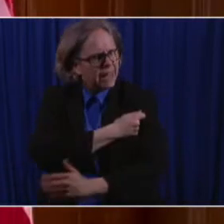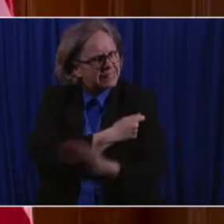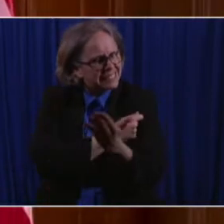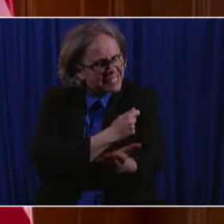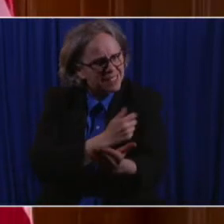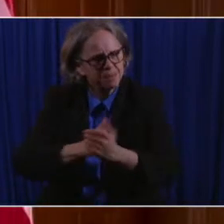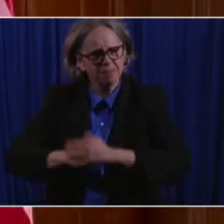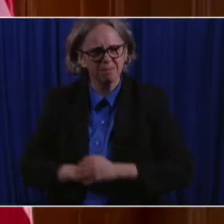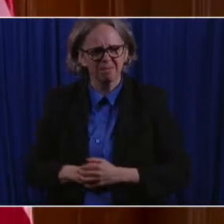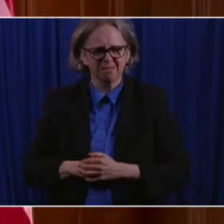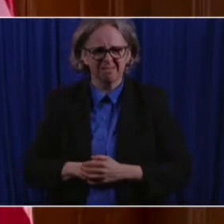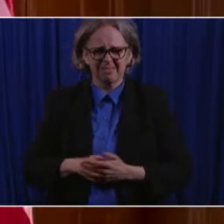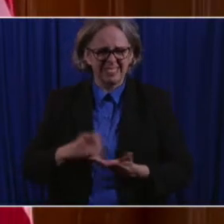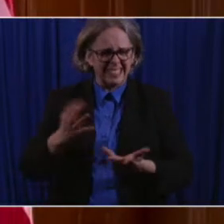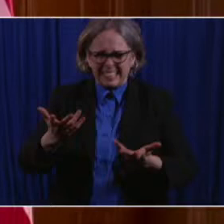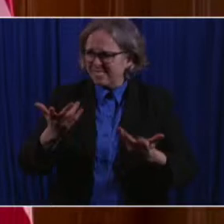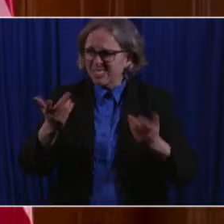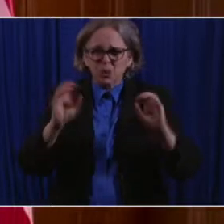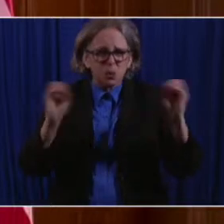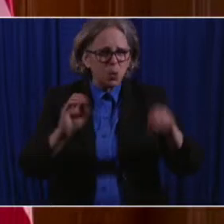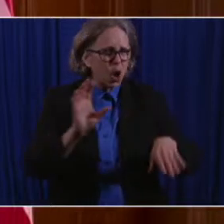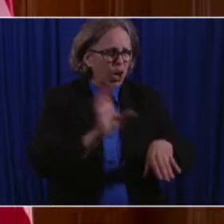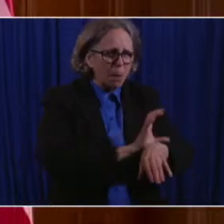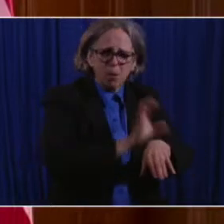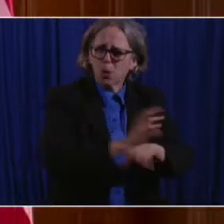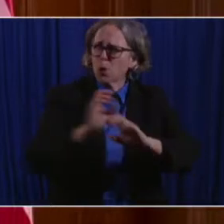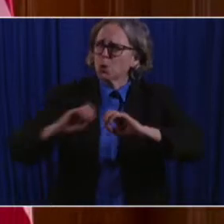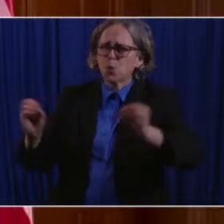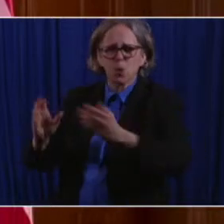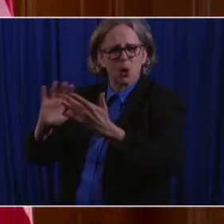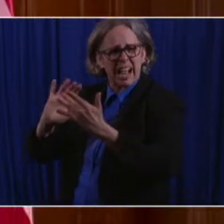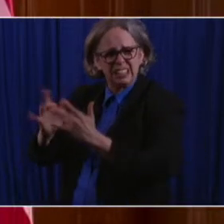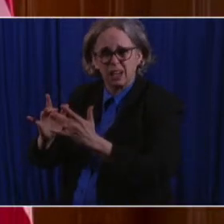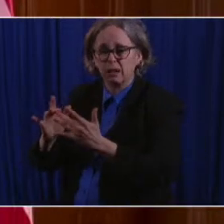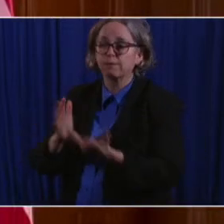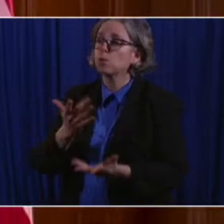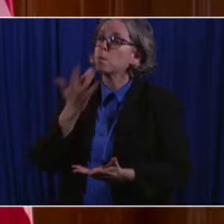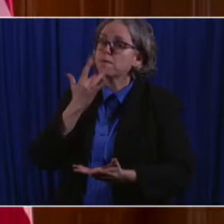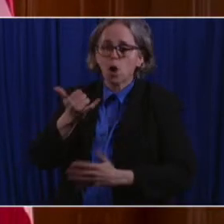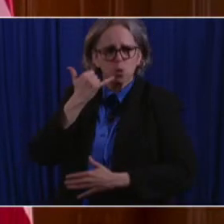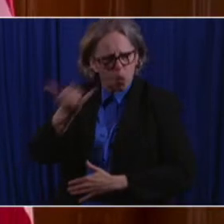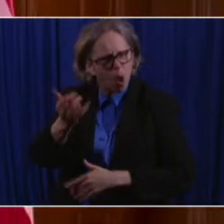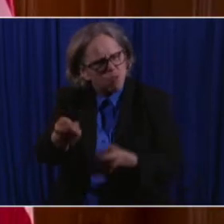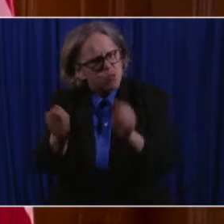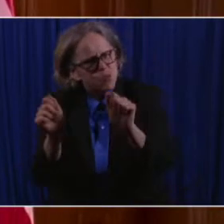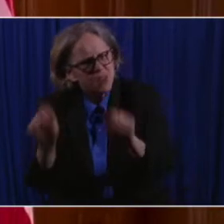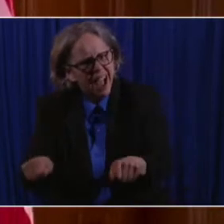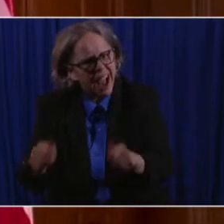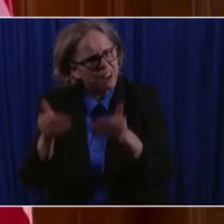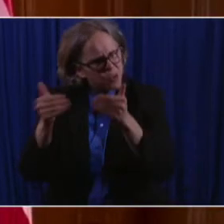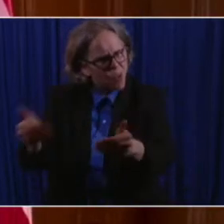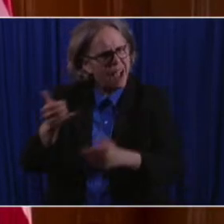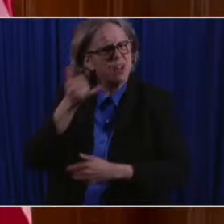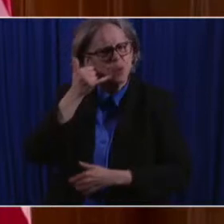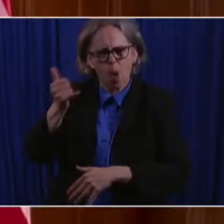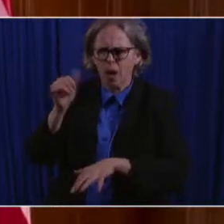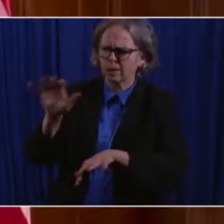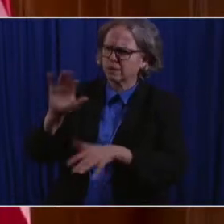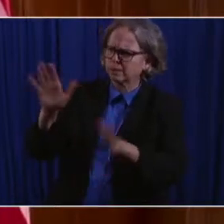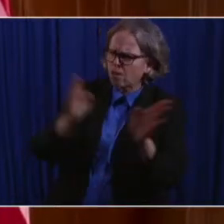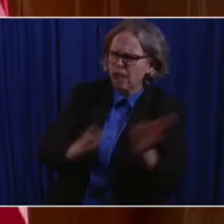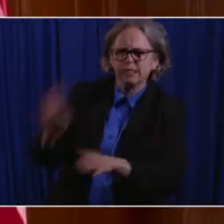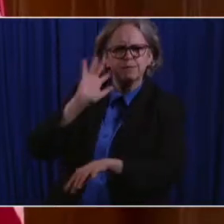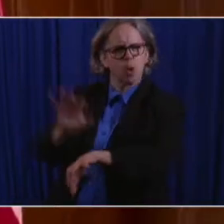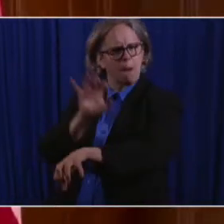can't use, don't want to use computer, they can go and make these calls. Let me now turn to